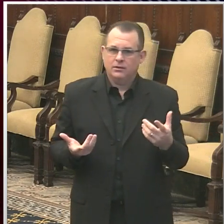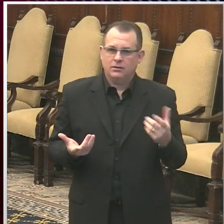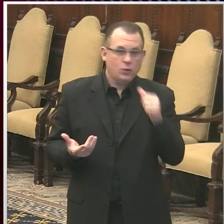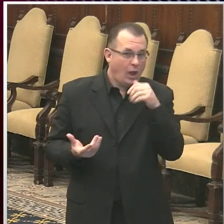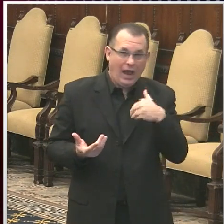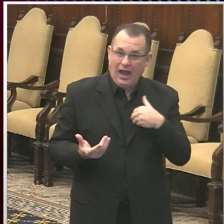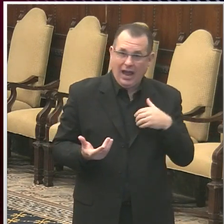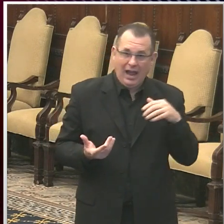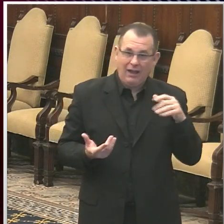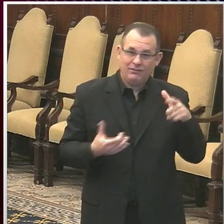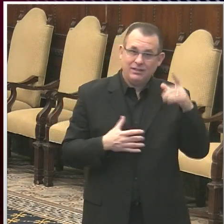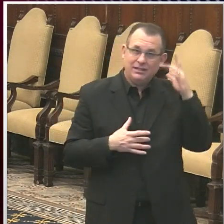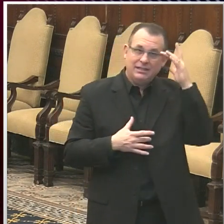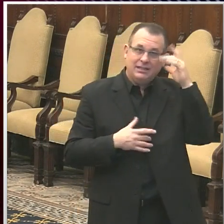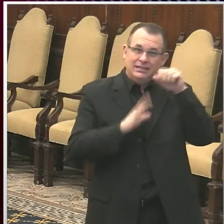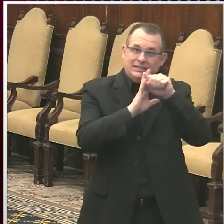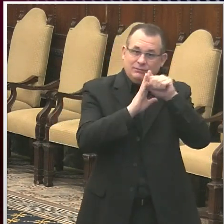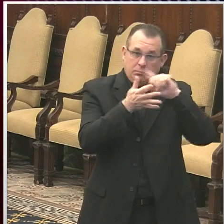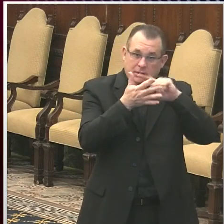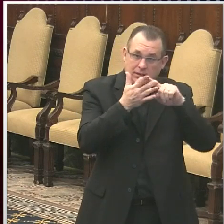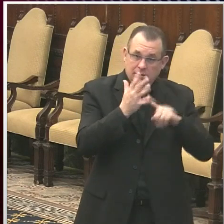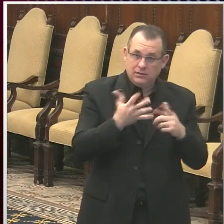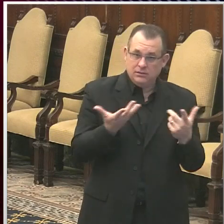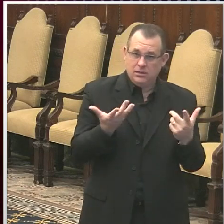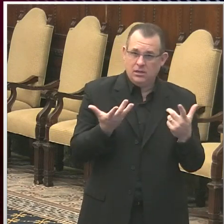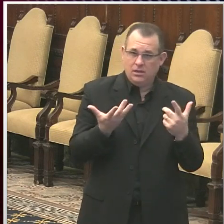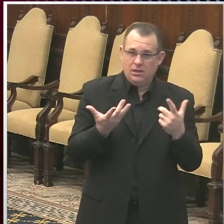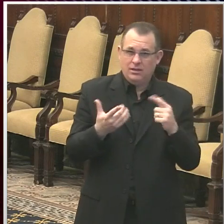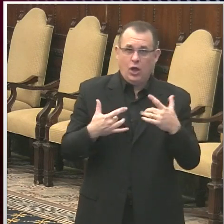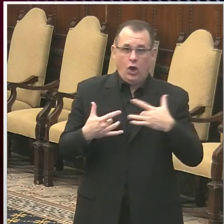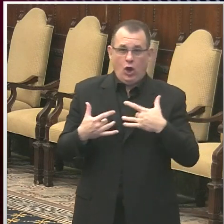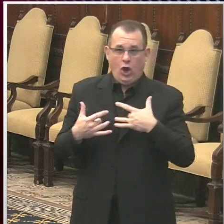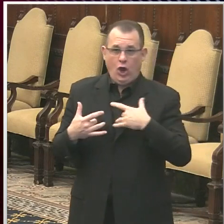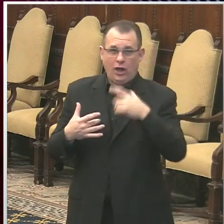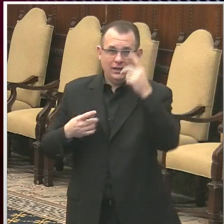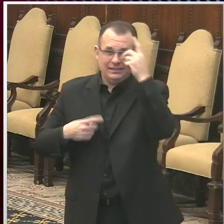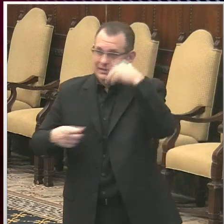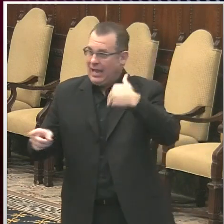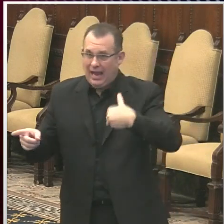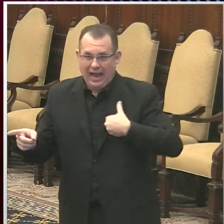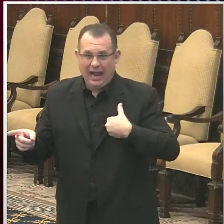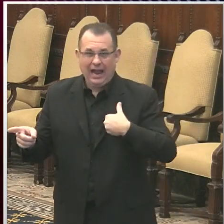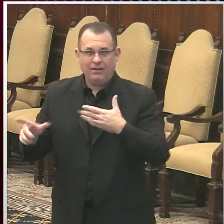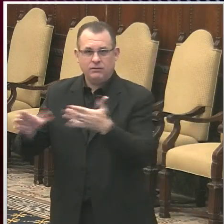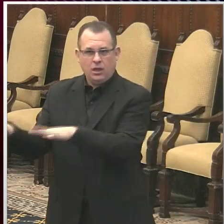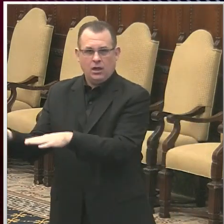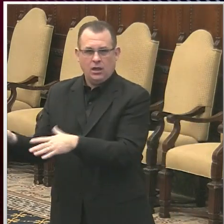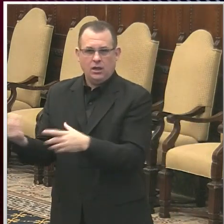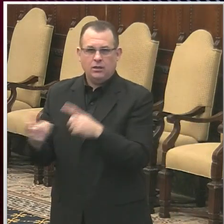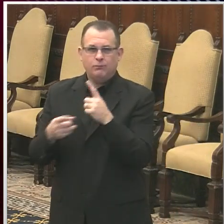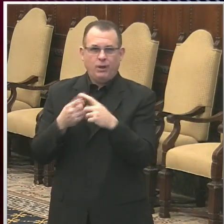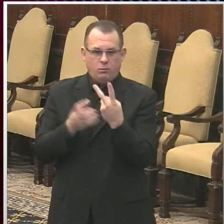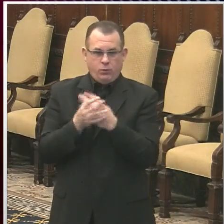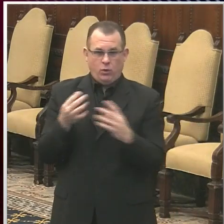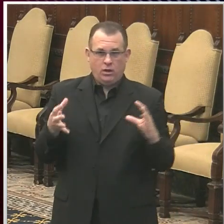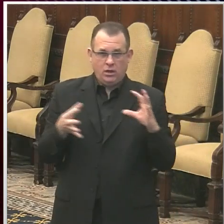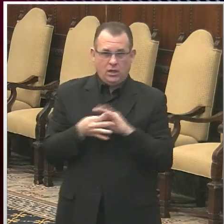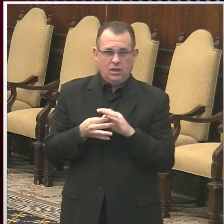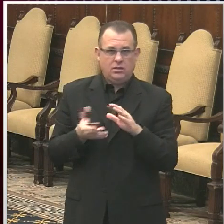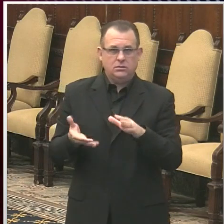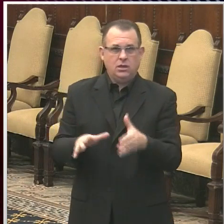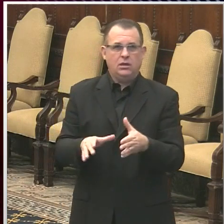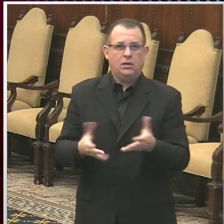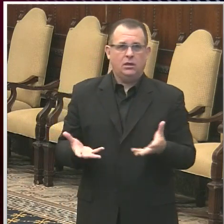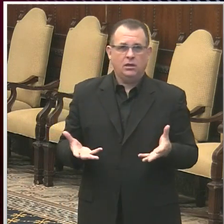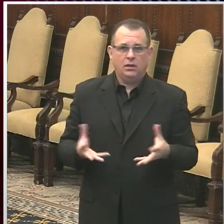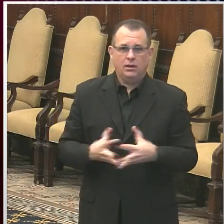definitely possible. All right, thank you, Brian. And now we're going to Jason Peters of Philly